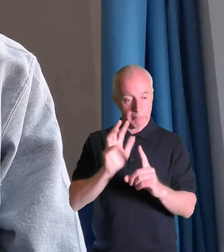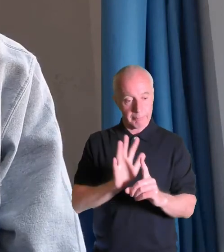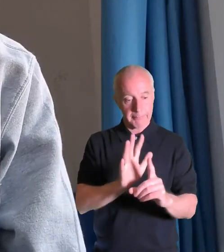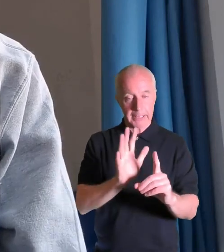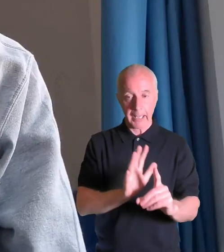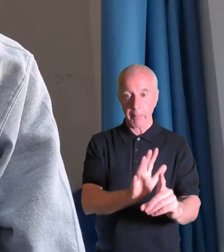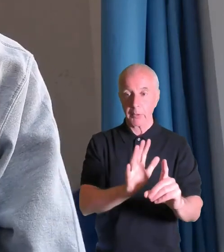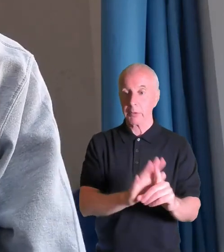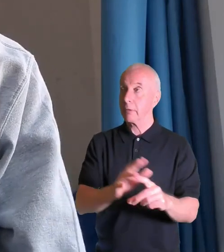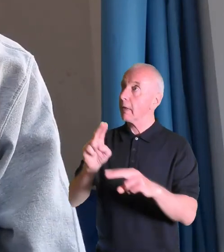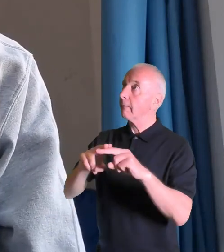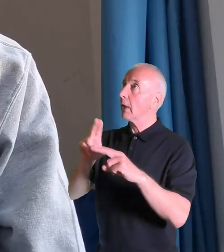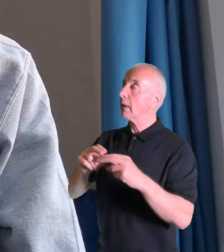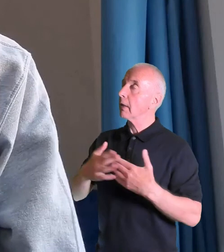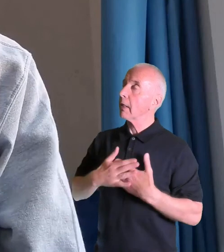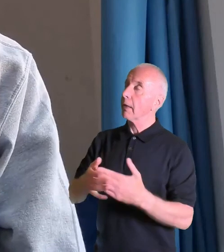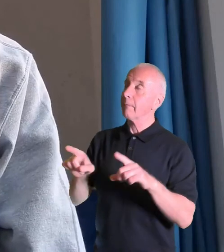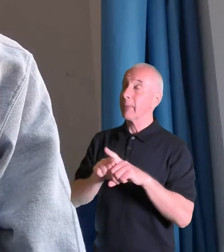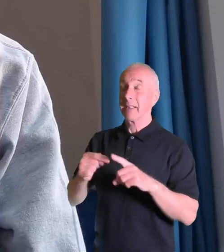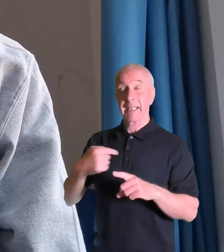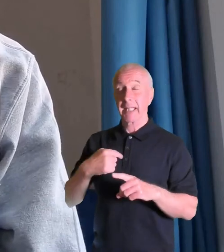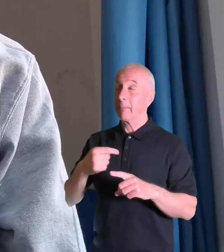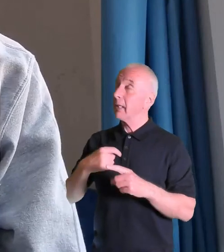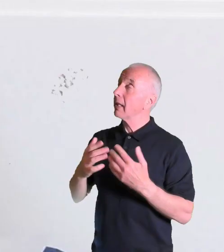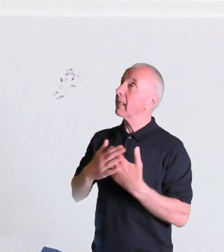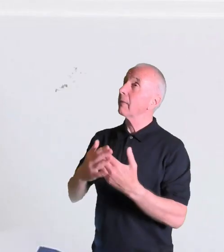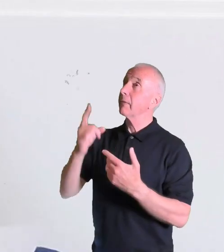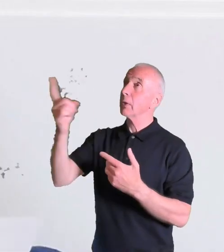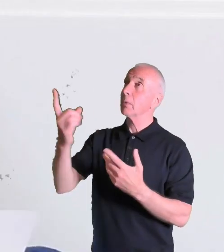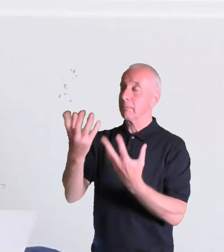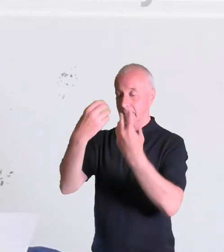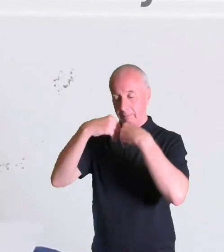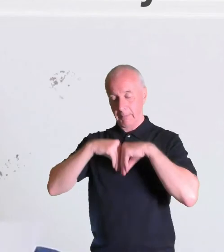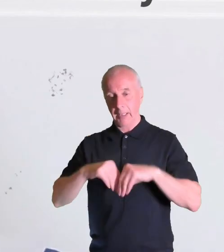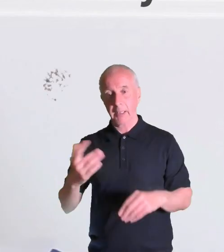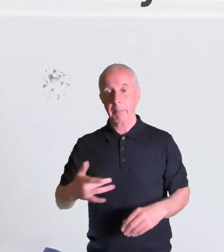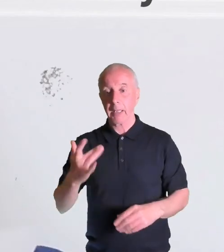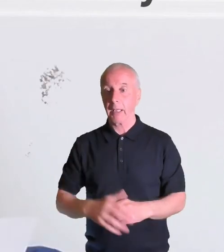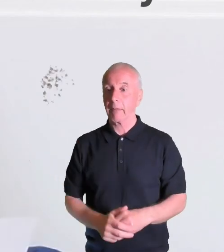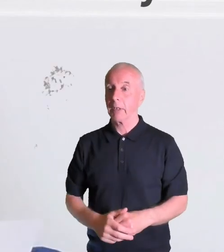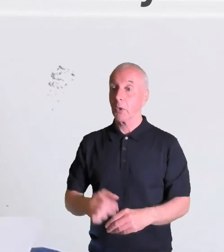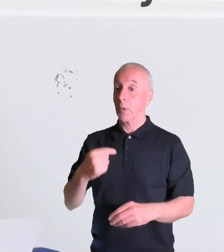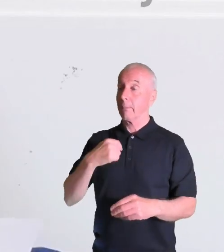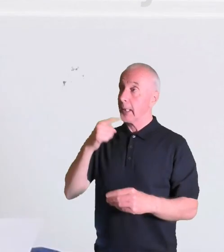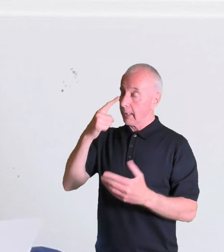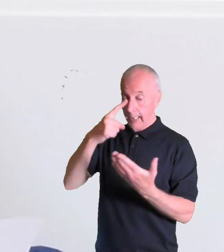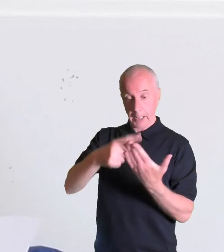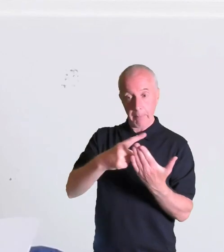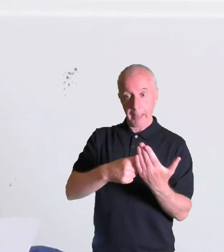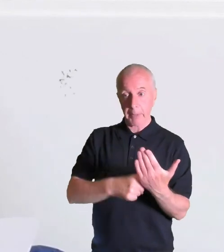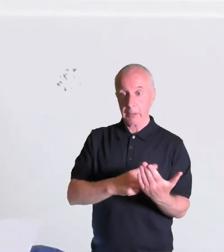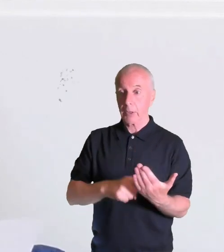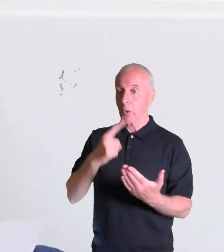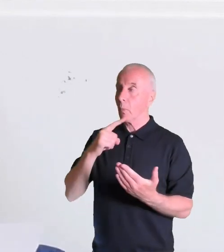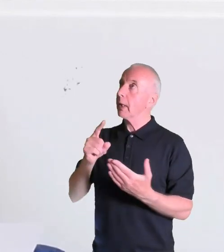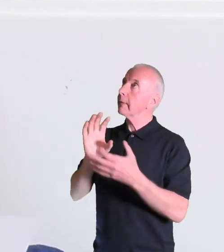loved me, so I have loved you. Abide in my love. If you keep my commandments, you will abide in my love, just as I